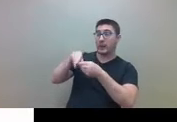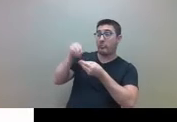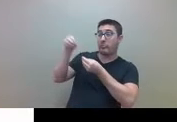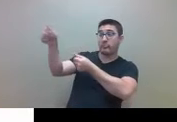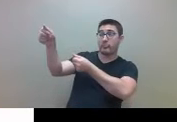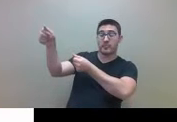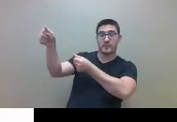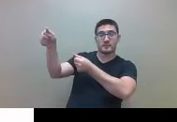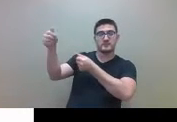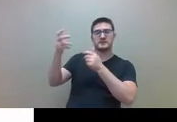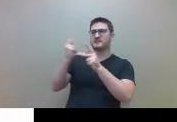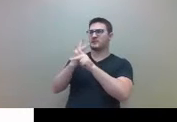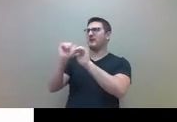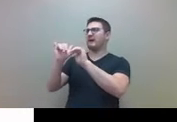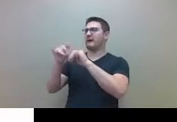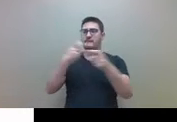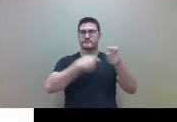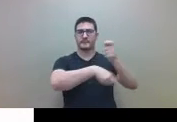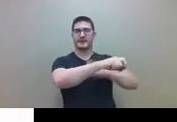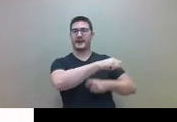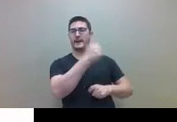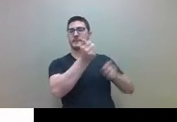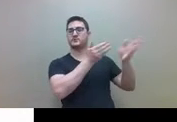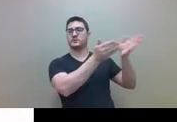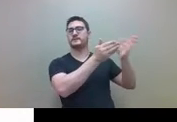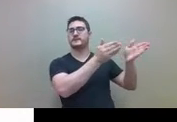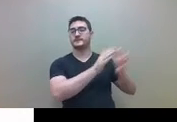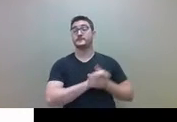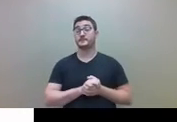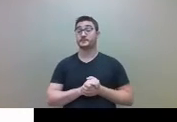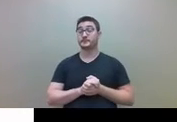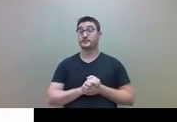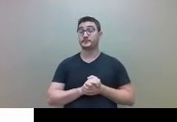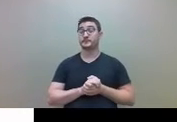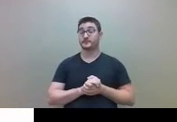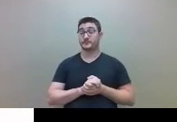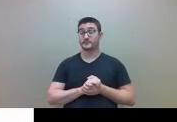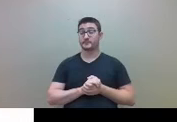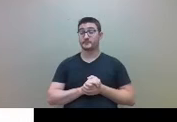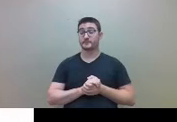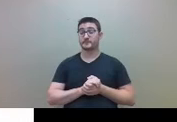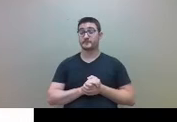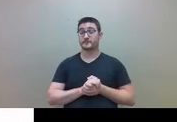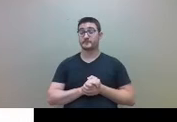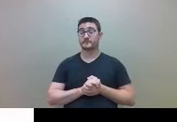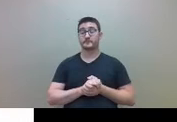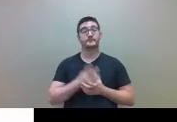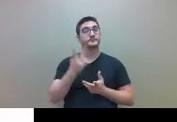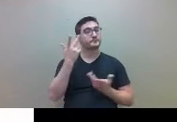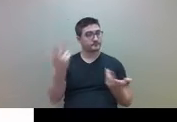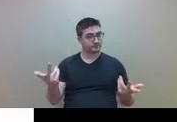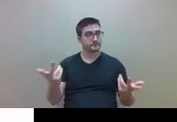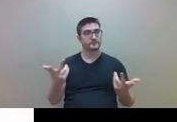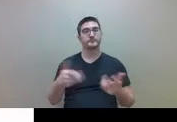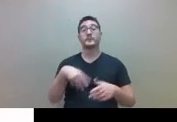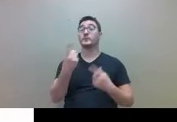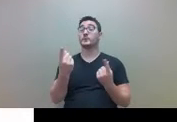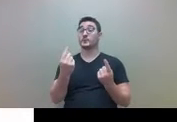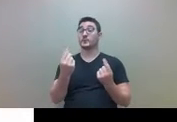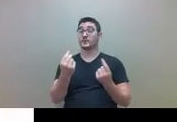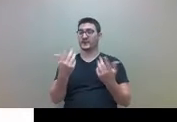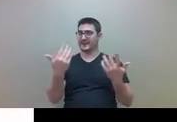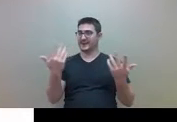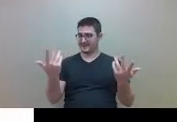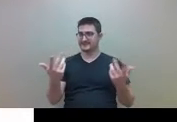The other thing I want you to do, so based on this wheel again, you take out the corresponding colors. So it's a